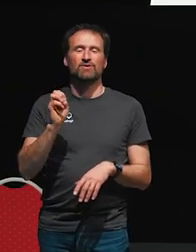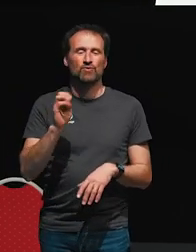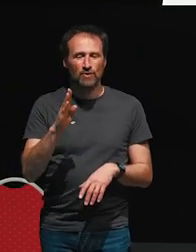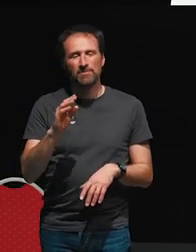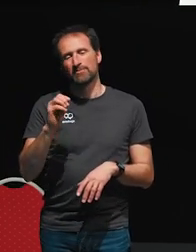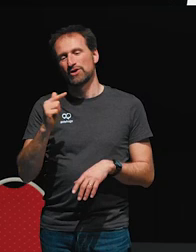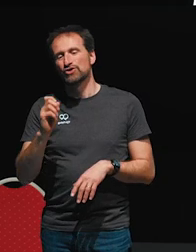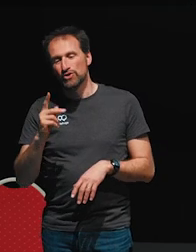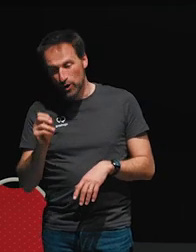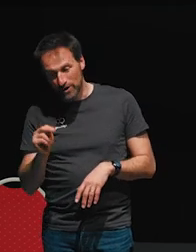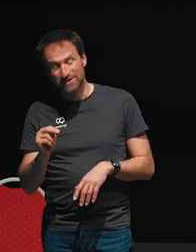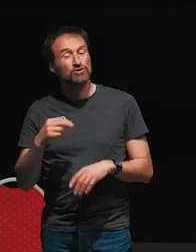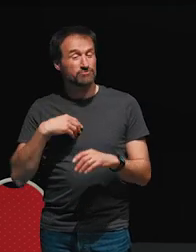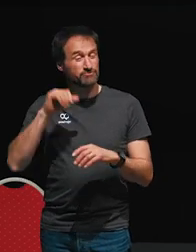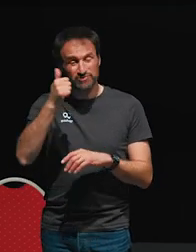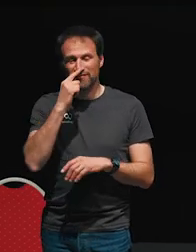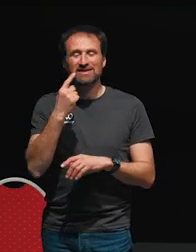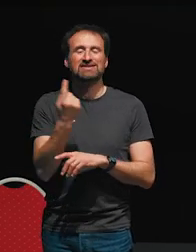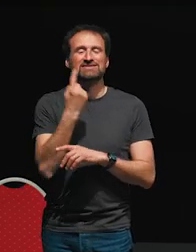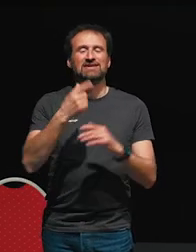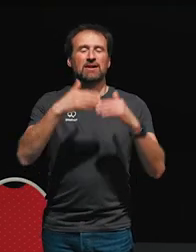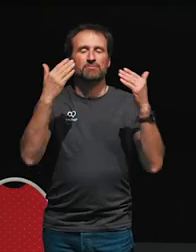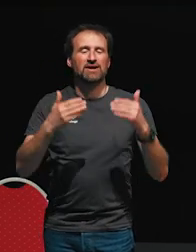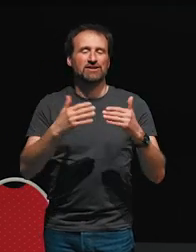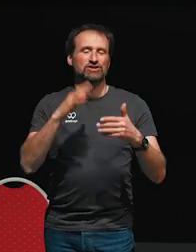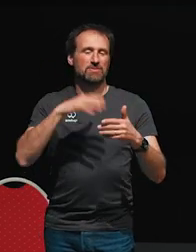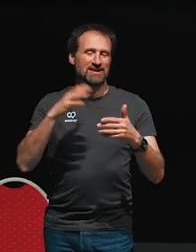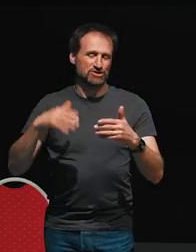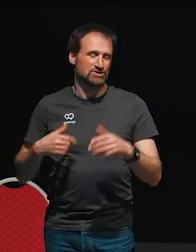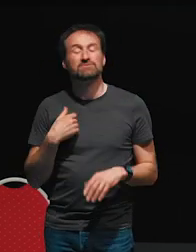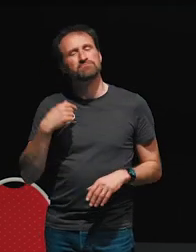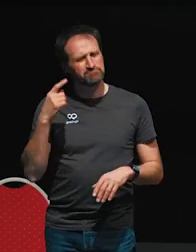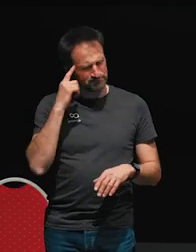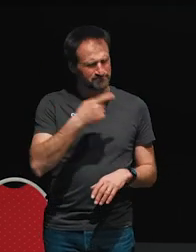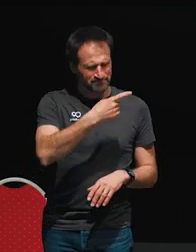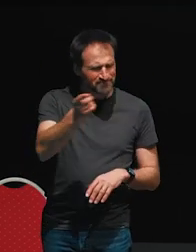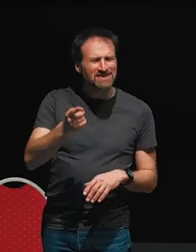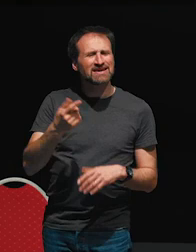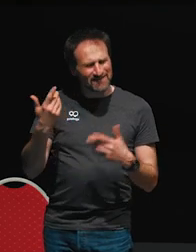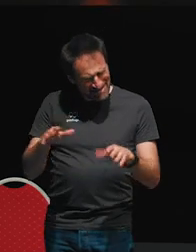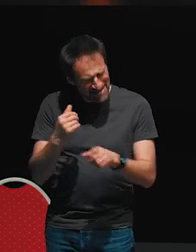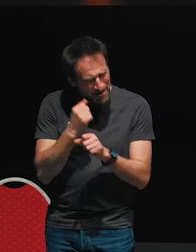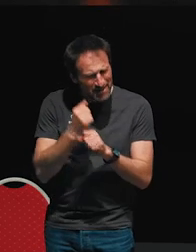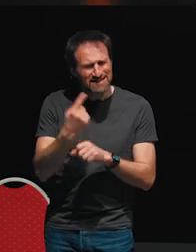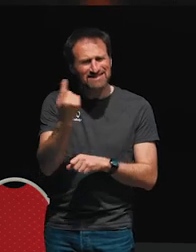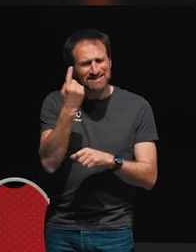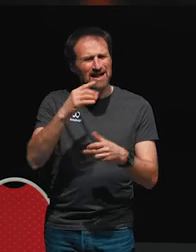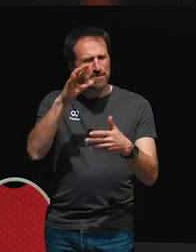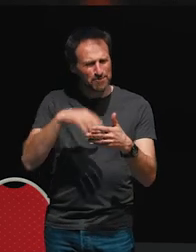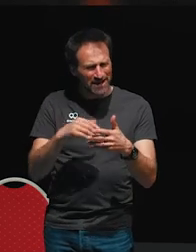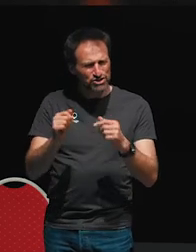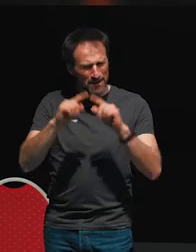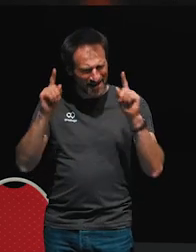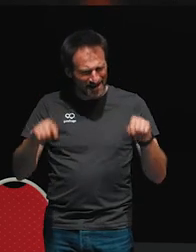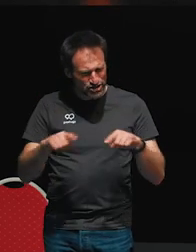with single-page applications. So who of you has been working in the past or is currently working on a single-page application? I guess